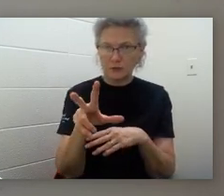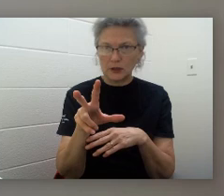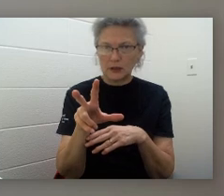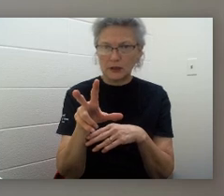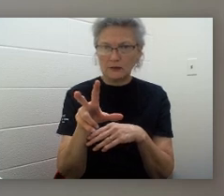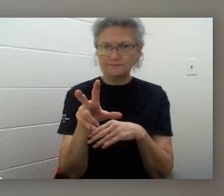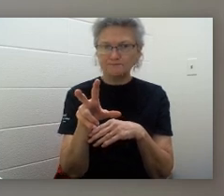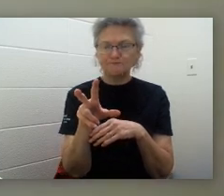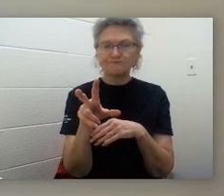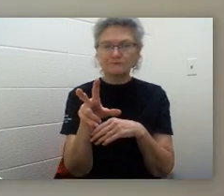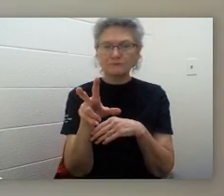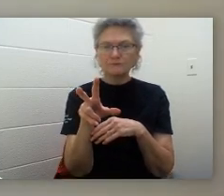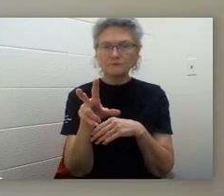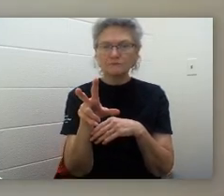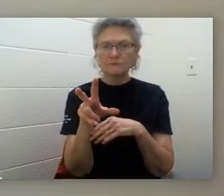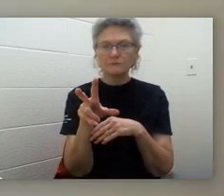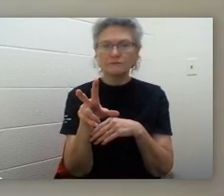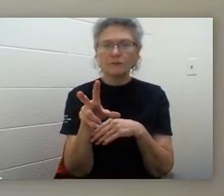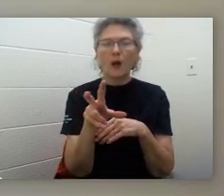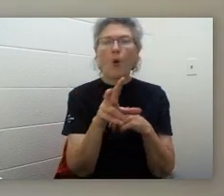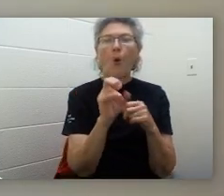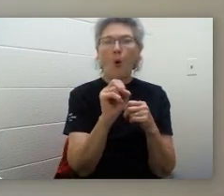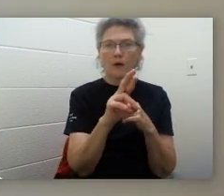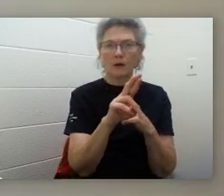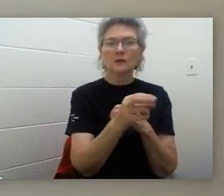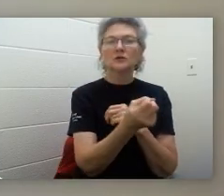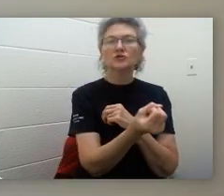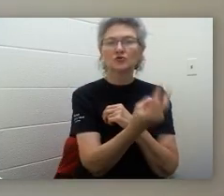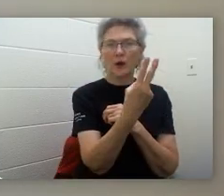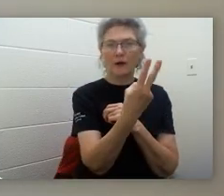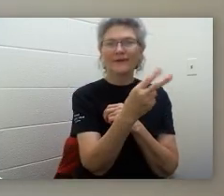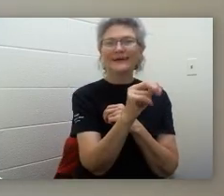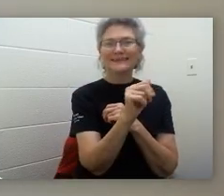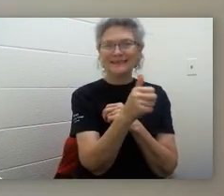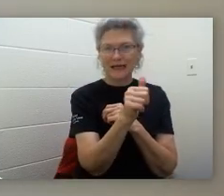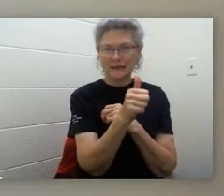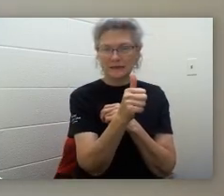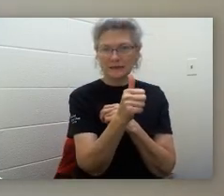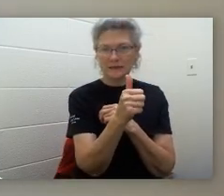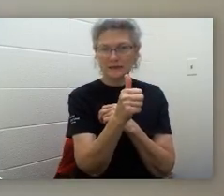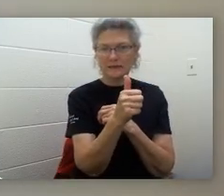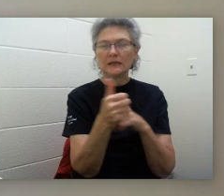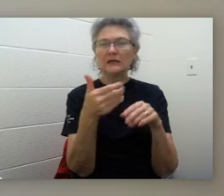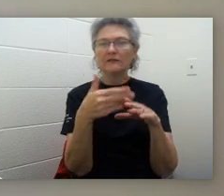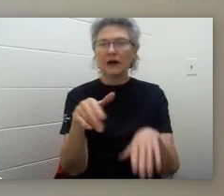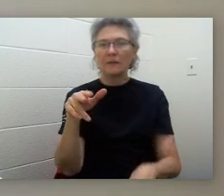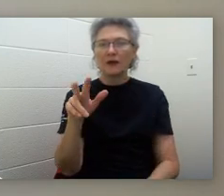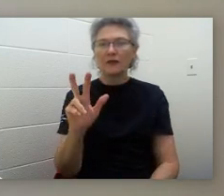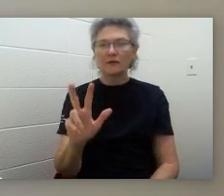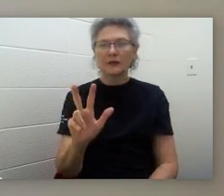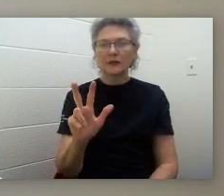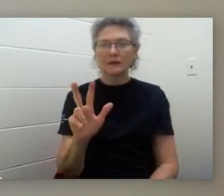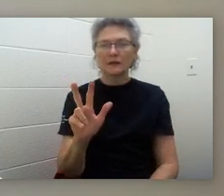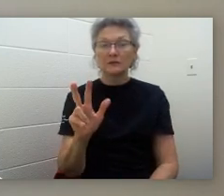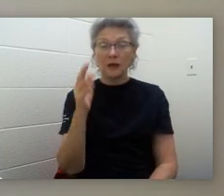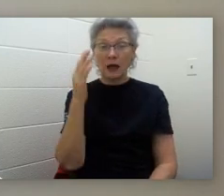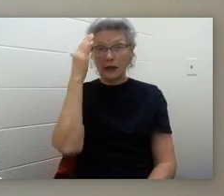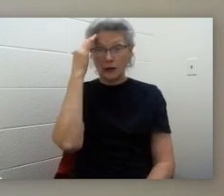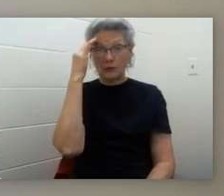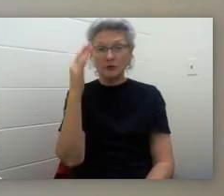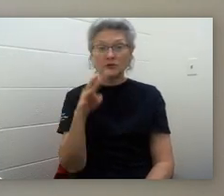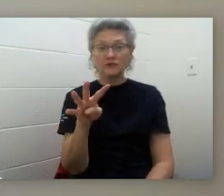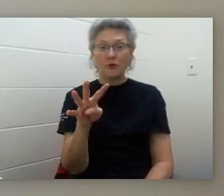of 120 as 12 tens. I'll do 12 tens divided by 3, which I know